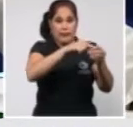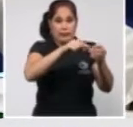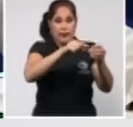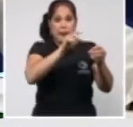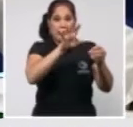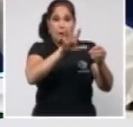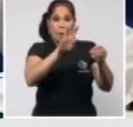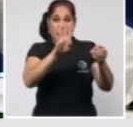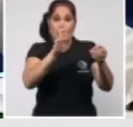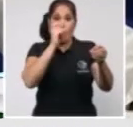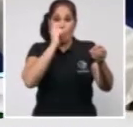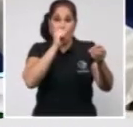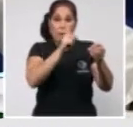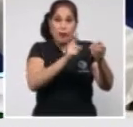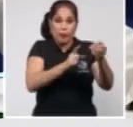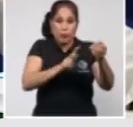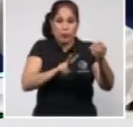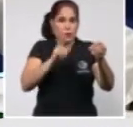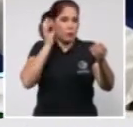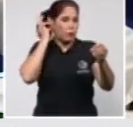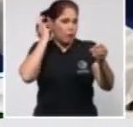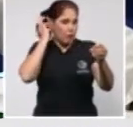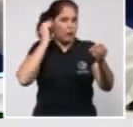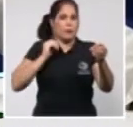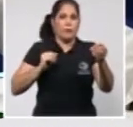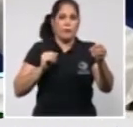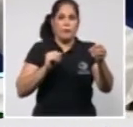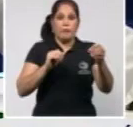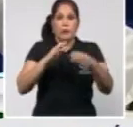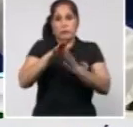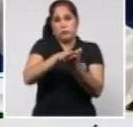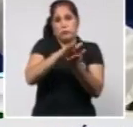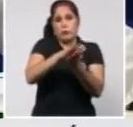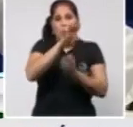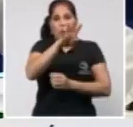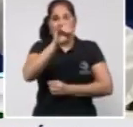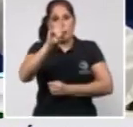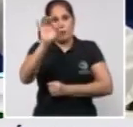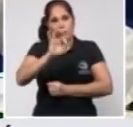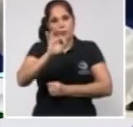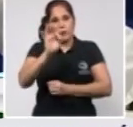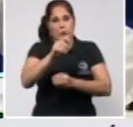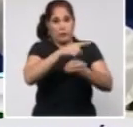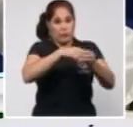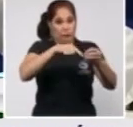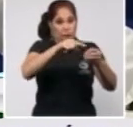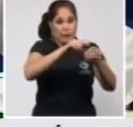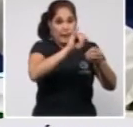cases to have tested positive for the virus in Cuba. Of these,